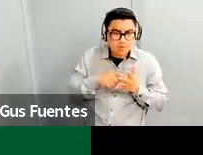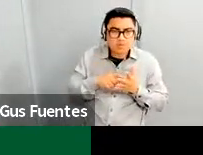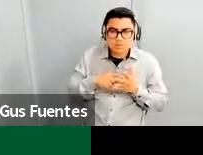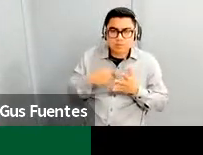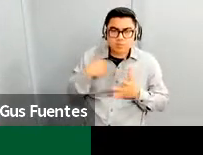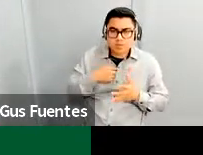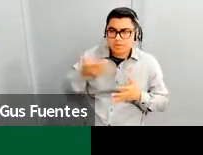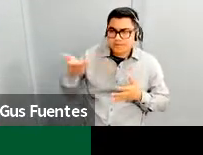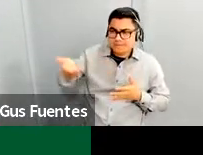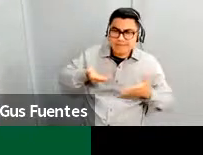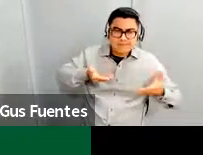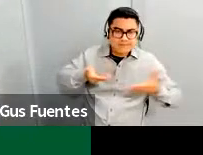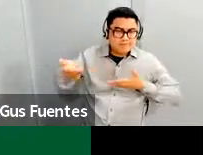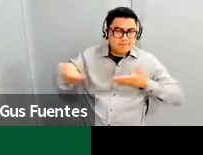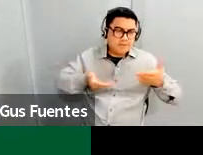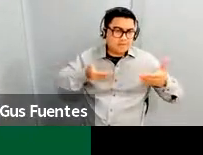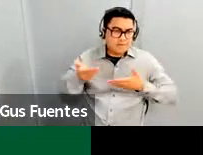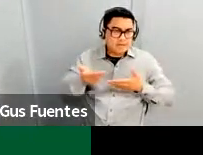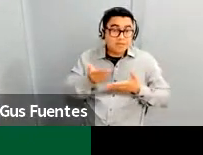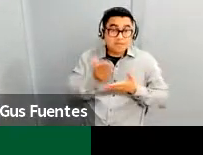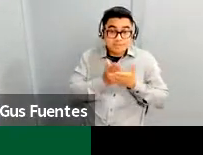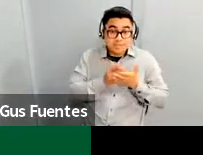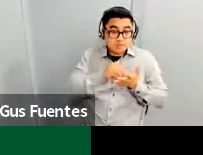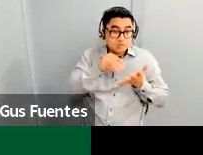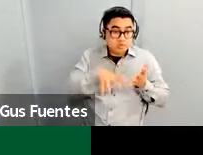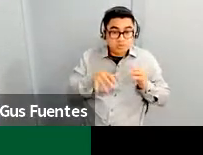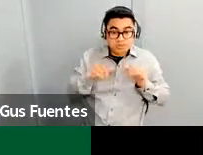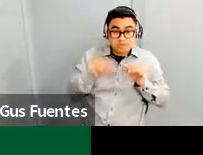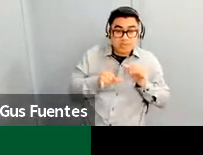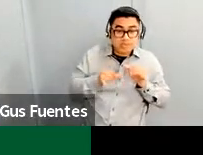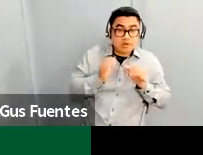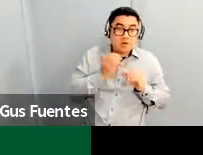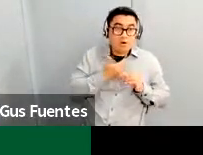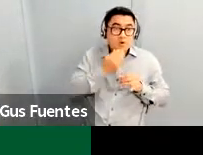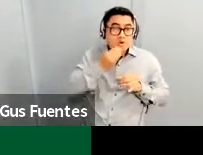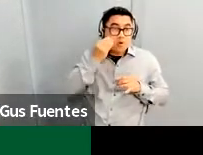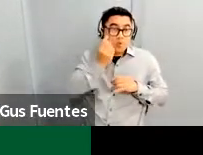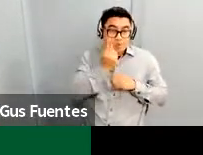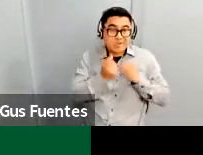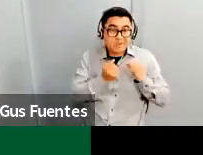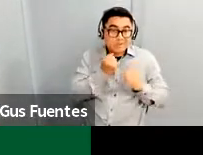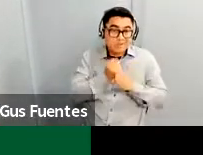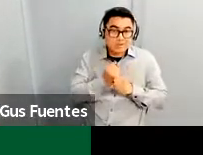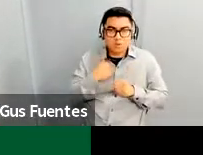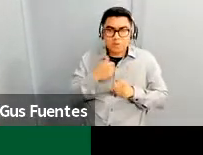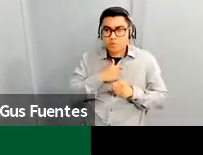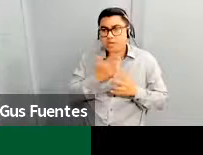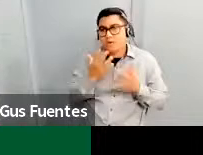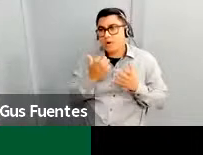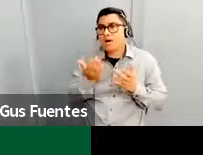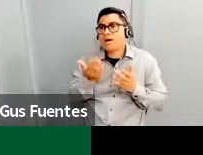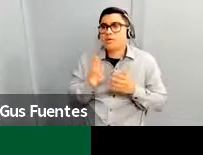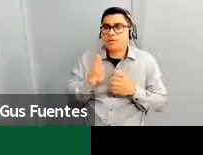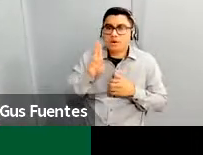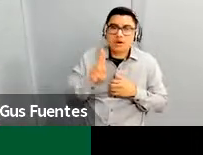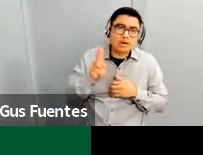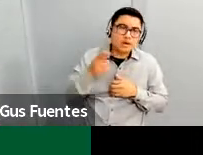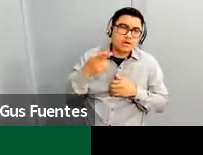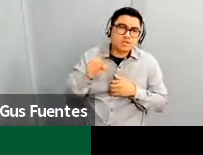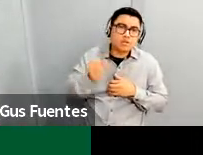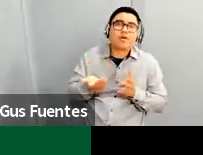students, many who lived in our home for a year. We encourage the Ukiah High School to once again welcome students from other parts of the